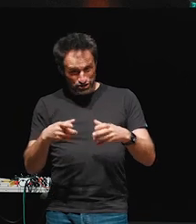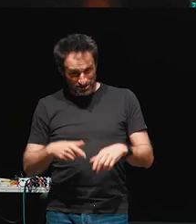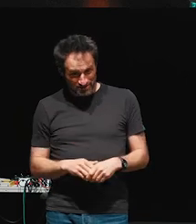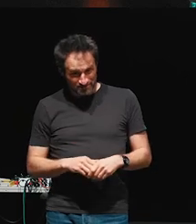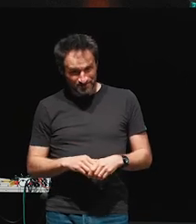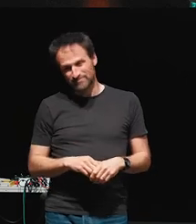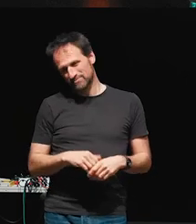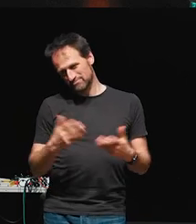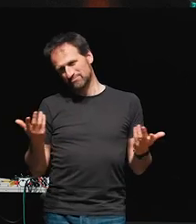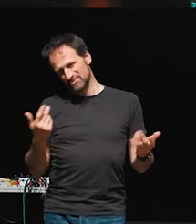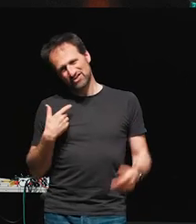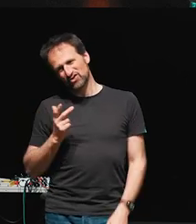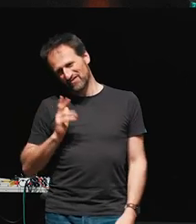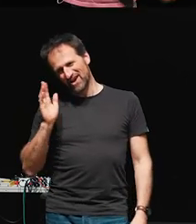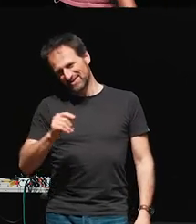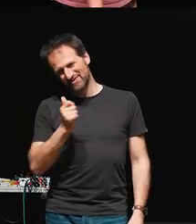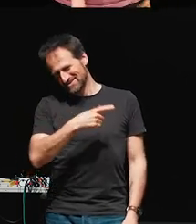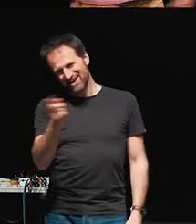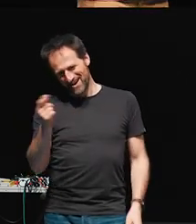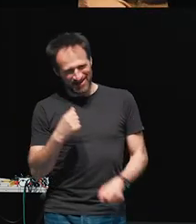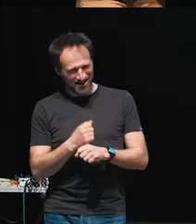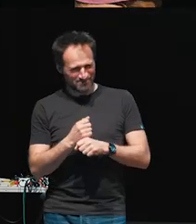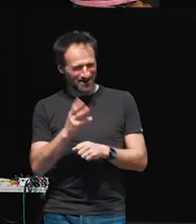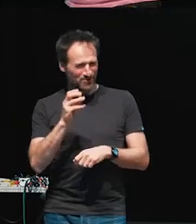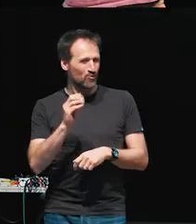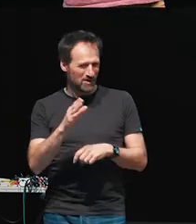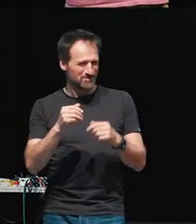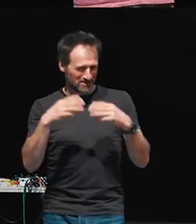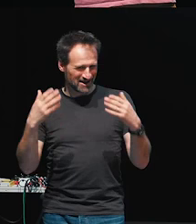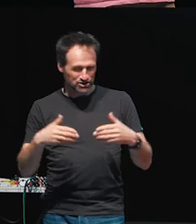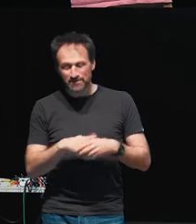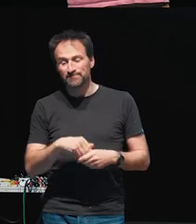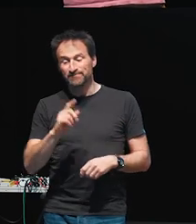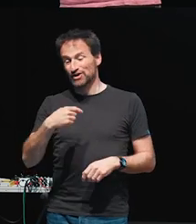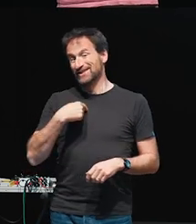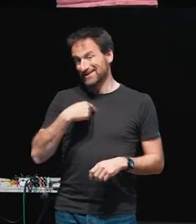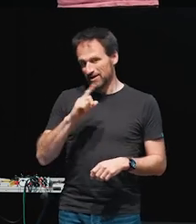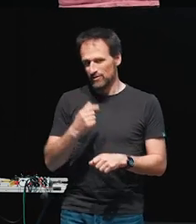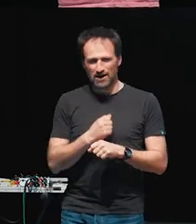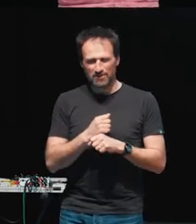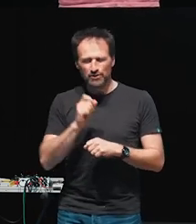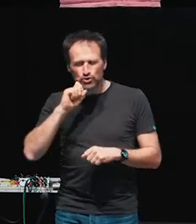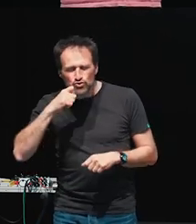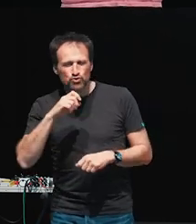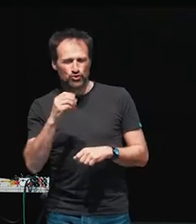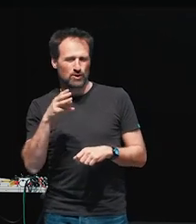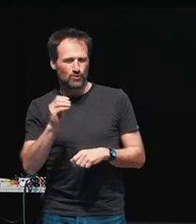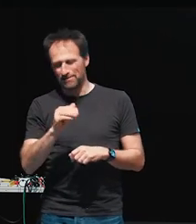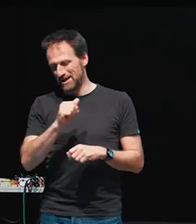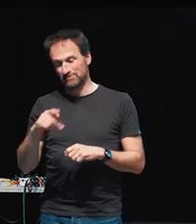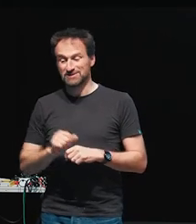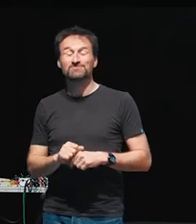OK, great. As I expected, almost all of you. And that's awesome, because I, too, work on cool web apps, or at least I think they're cool. And that's how I pay my